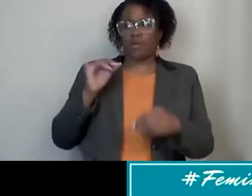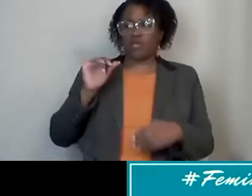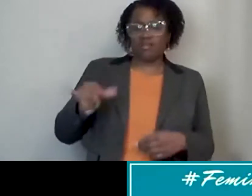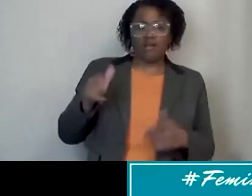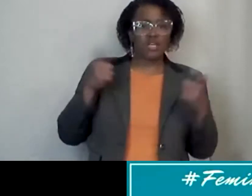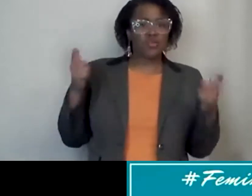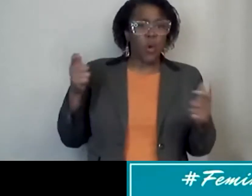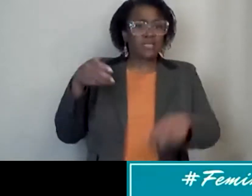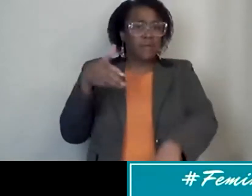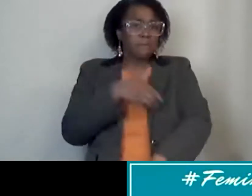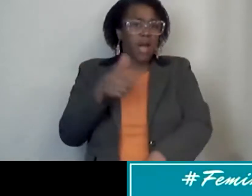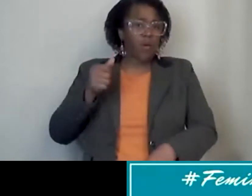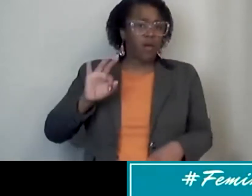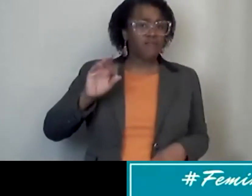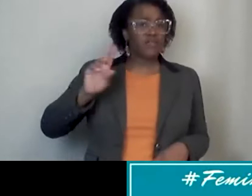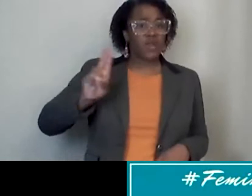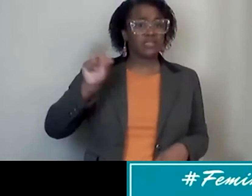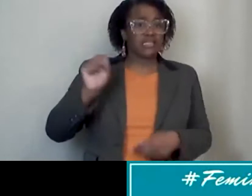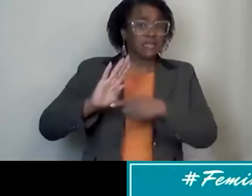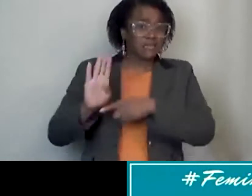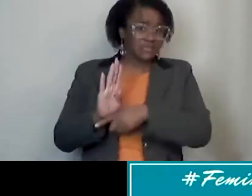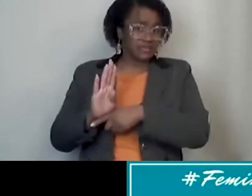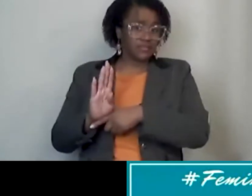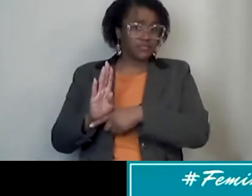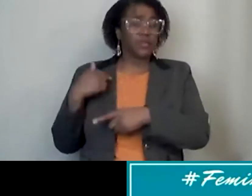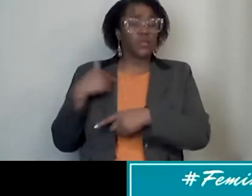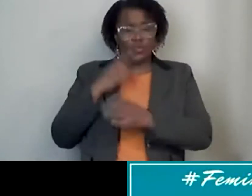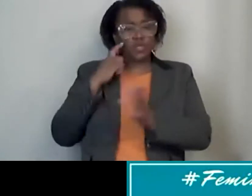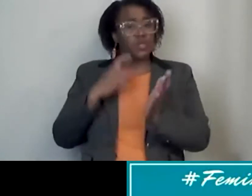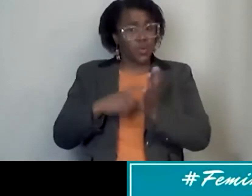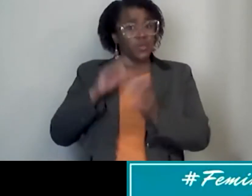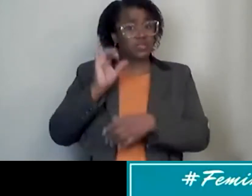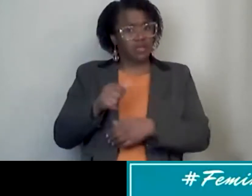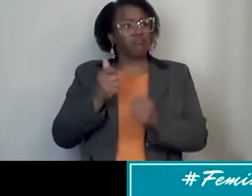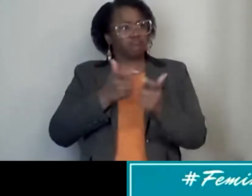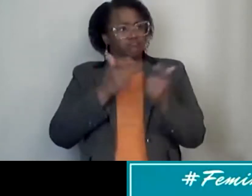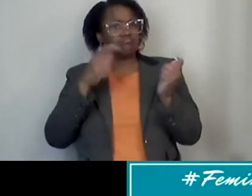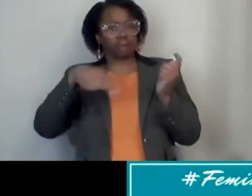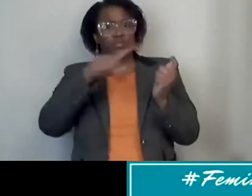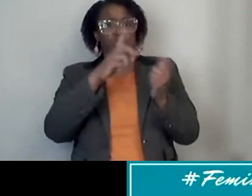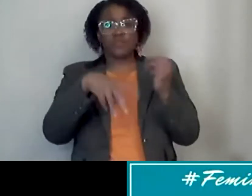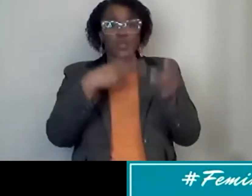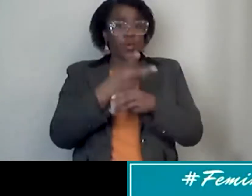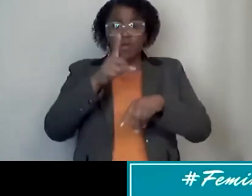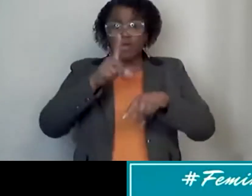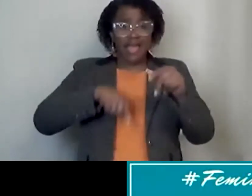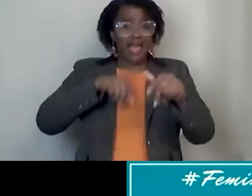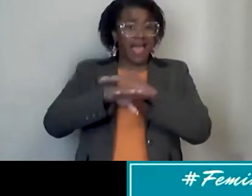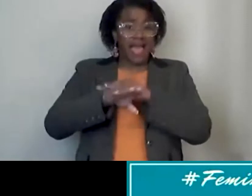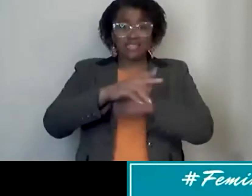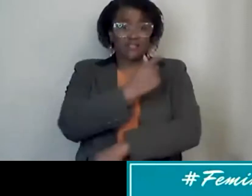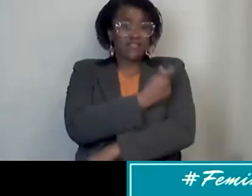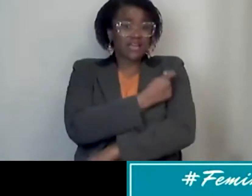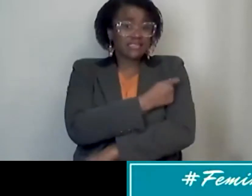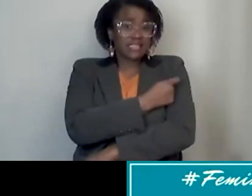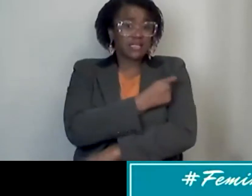enormous power of US corporations. We're seeing that today, where the vast majority of the world cannot access the vaccine due